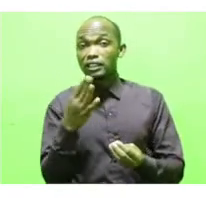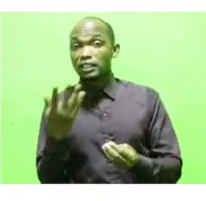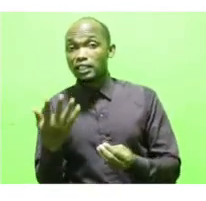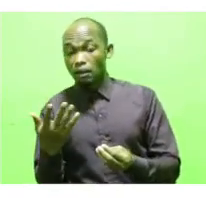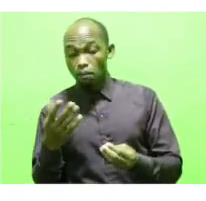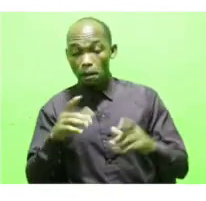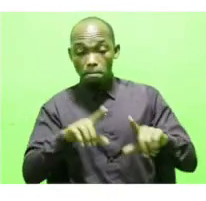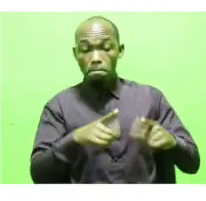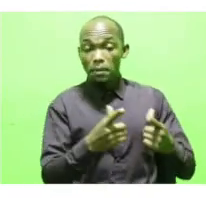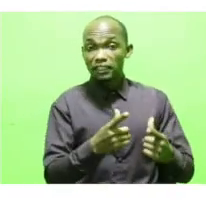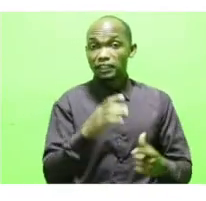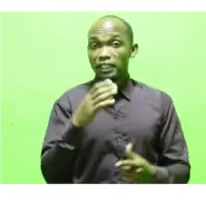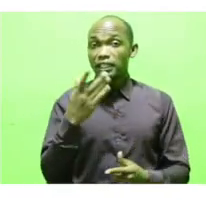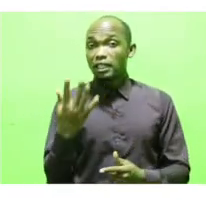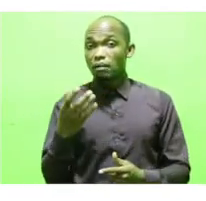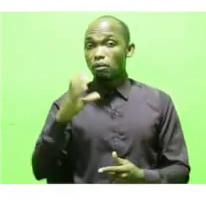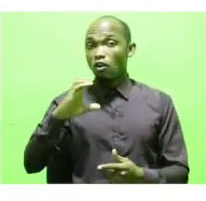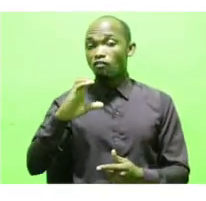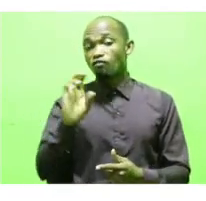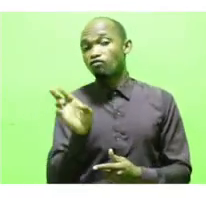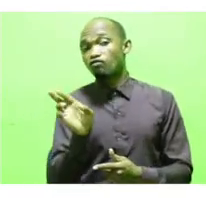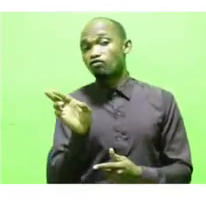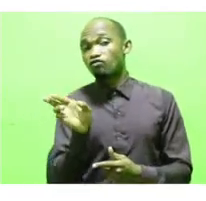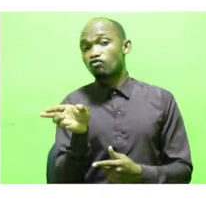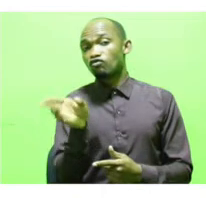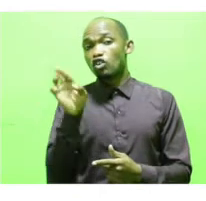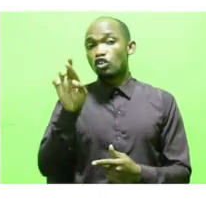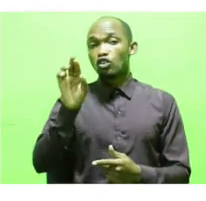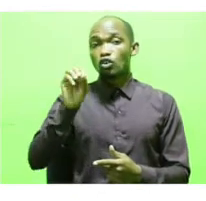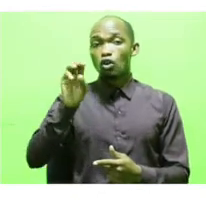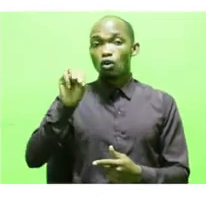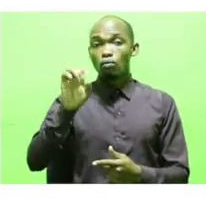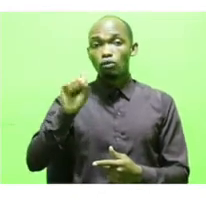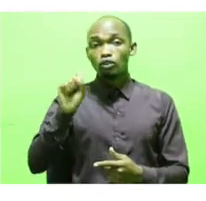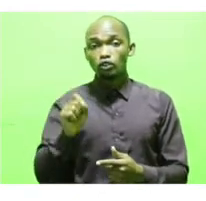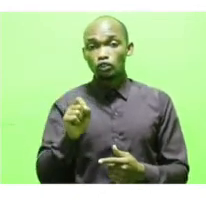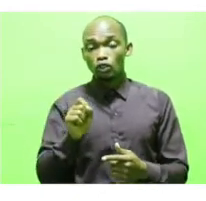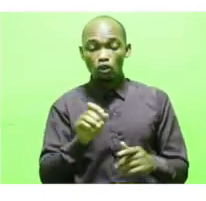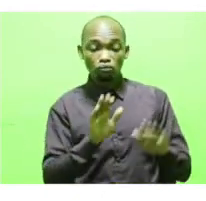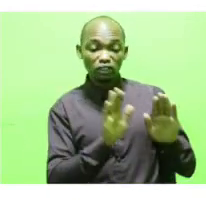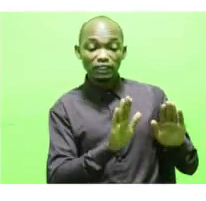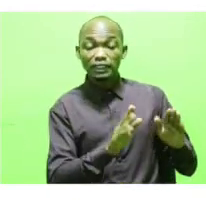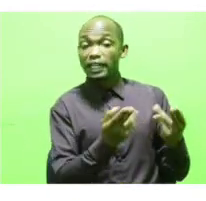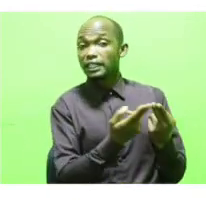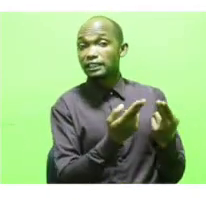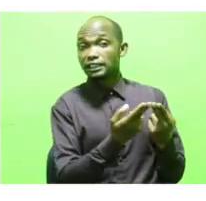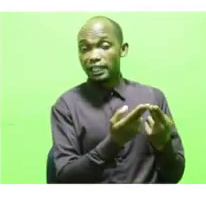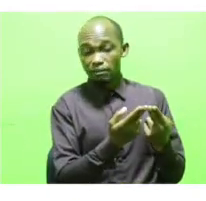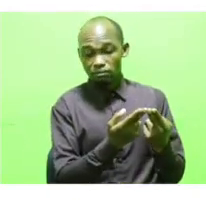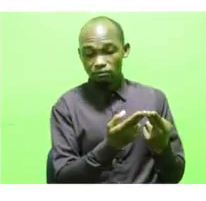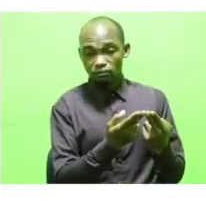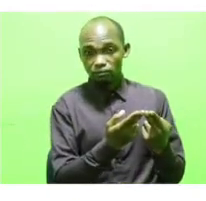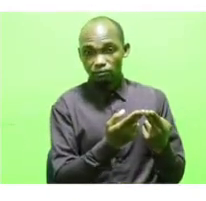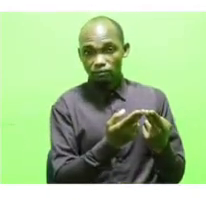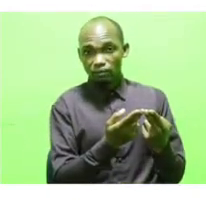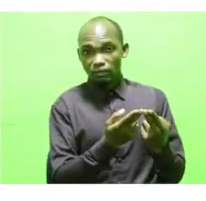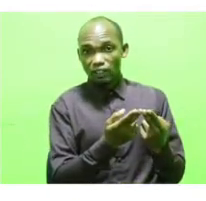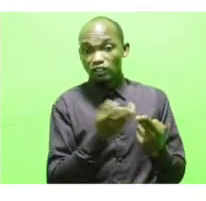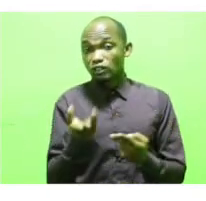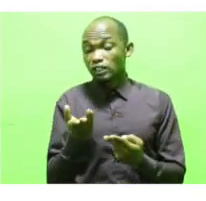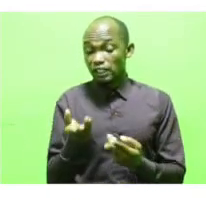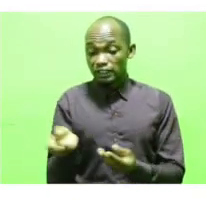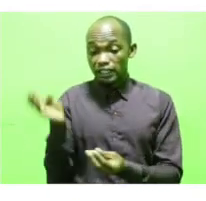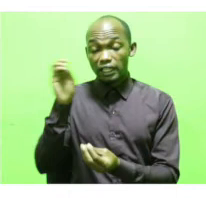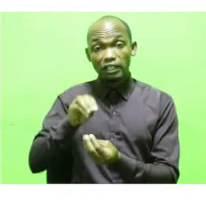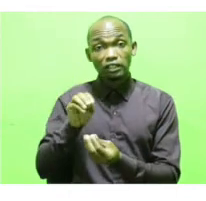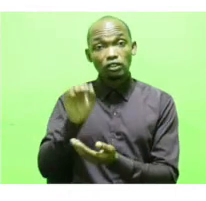the number of chromosomes would remain the same. As if there was no mitosis, if the number of chromosomes